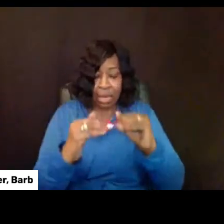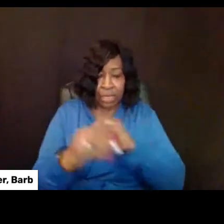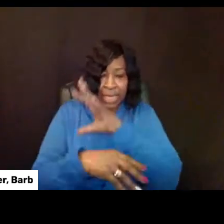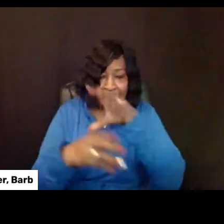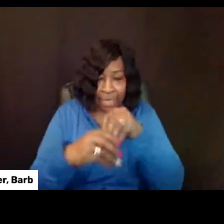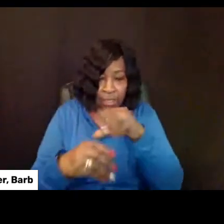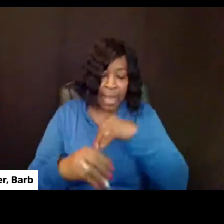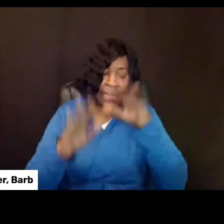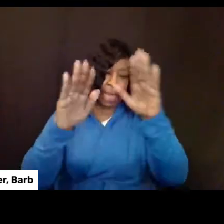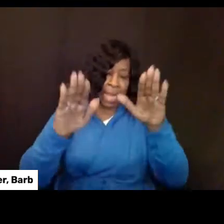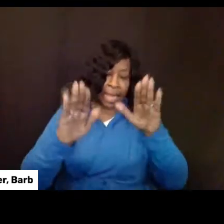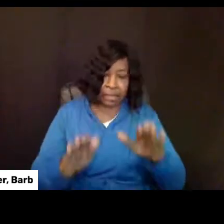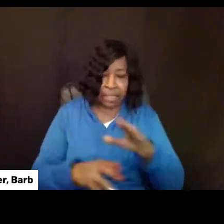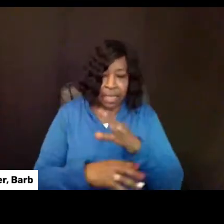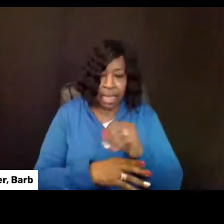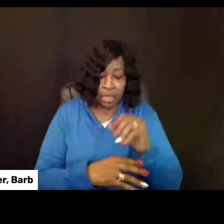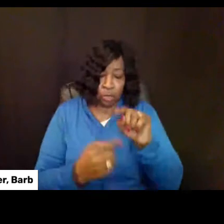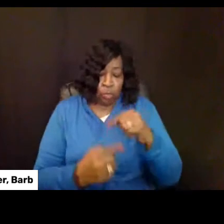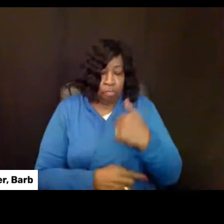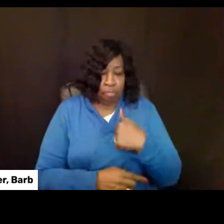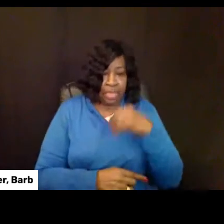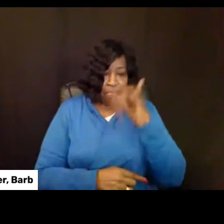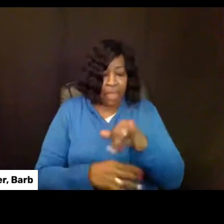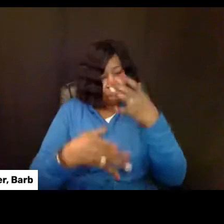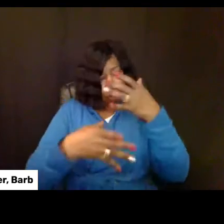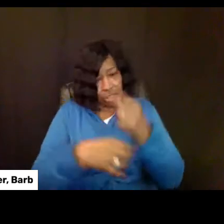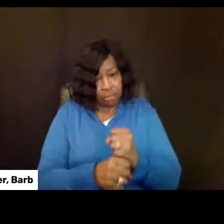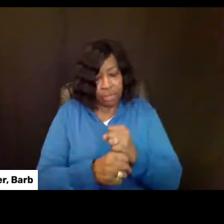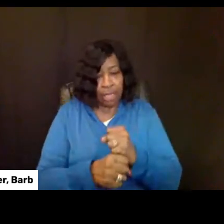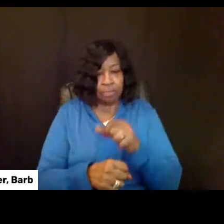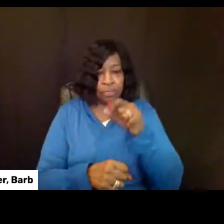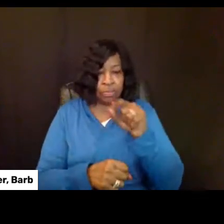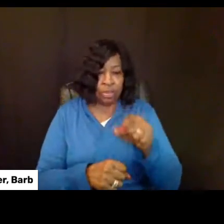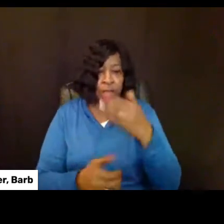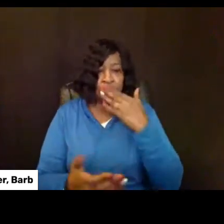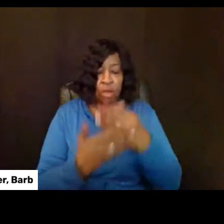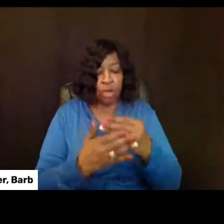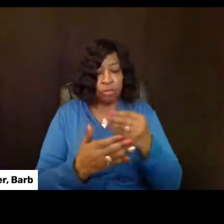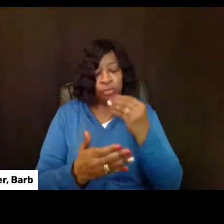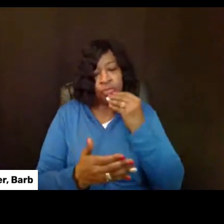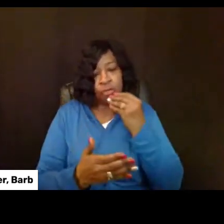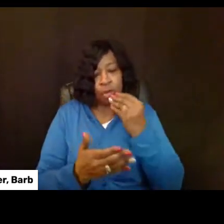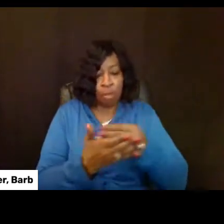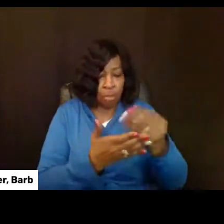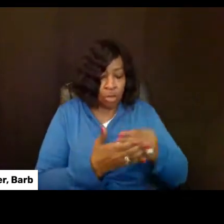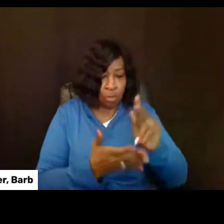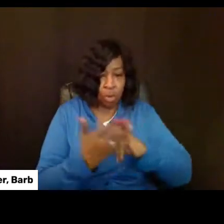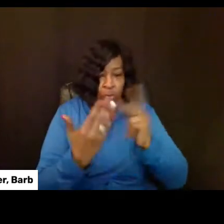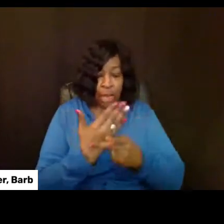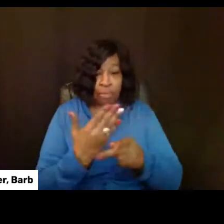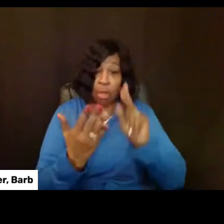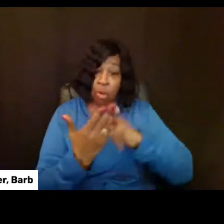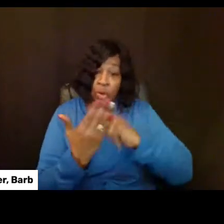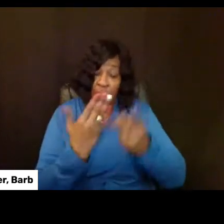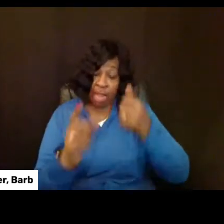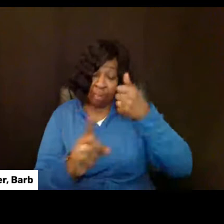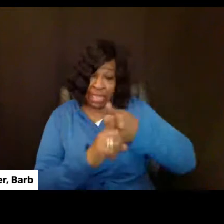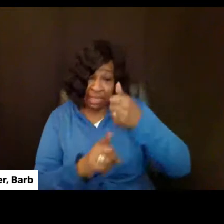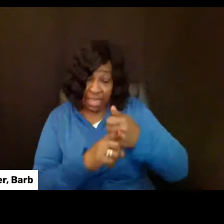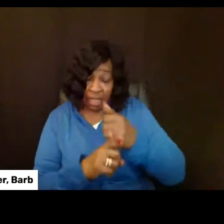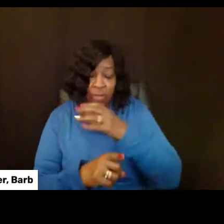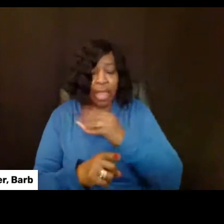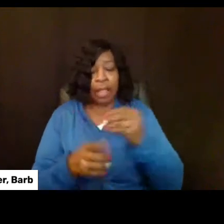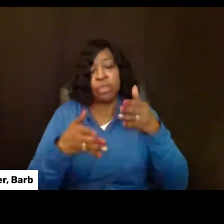excellence. And that to me sums up the Good Food Purchasing Program and both the program itself and the ways I've seen Cook County